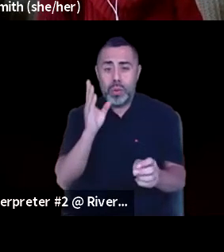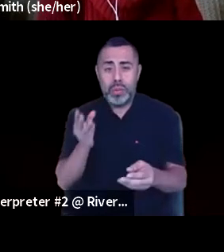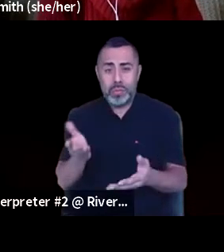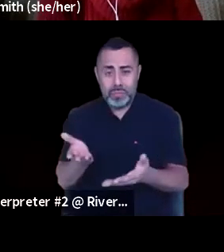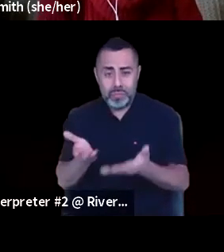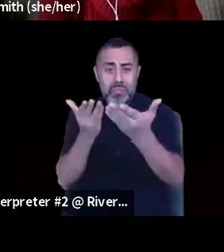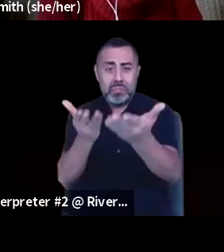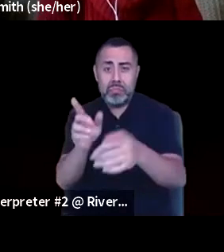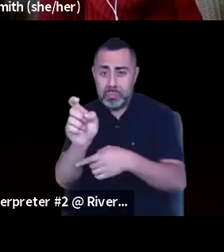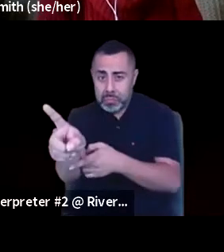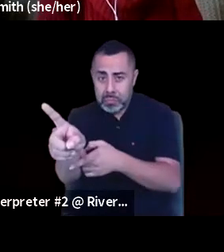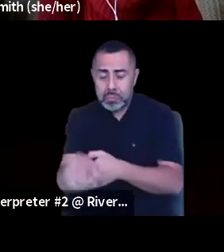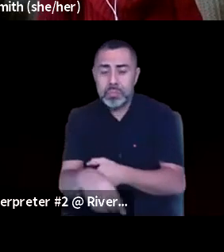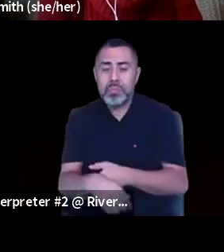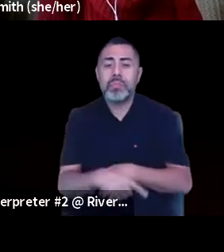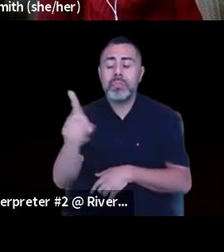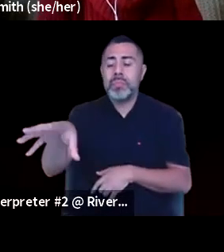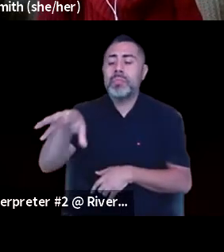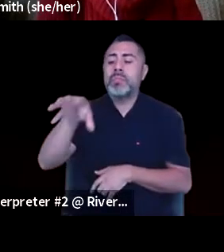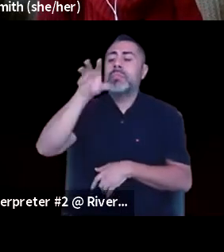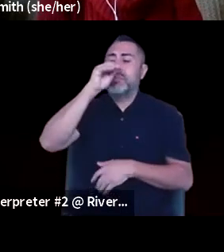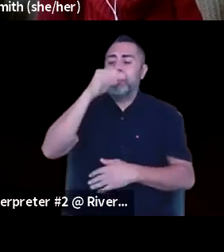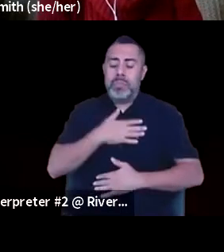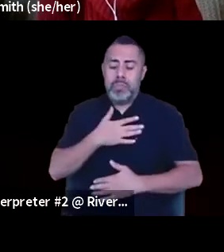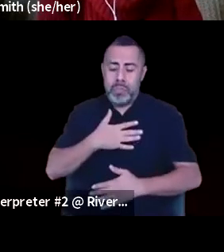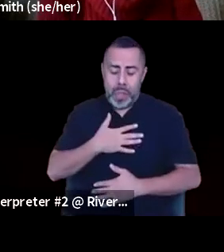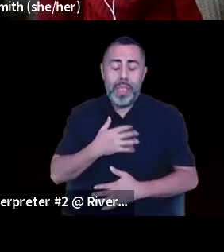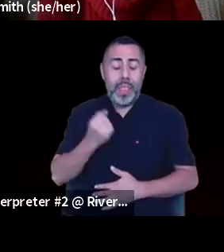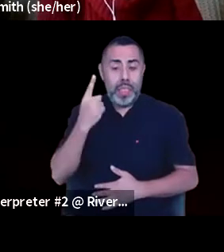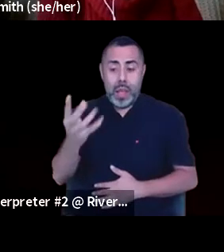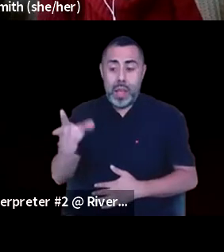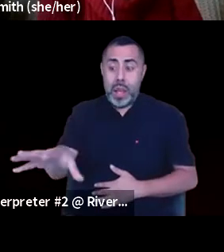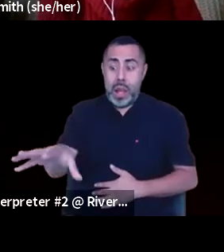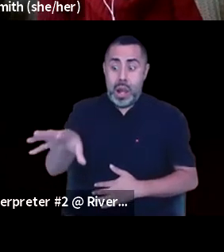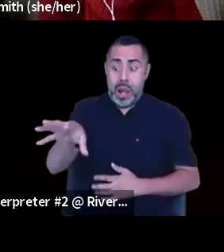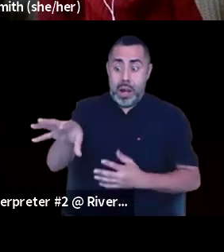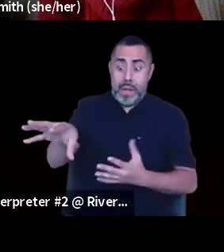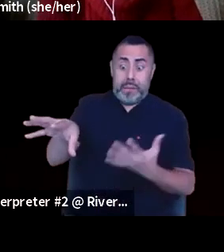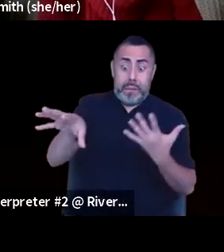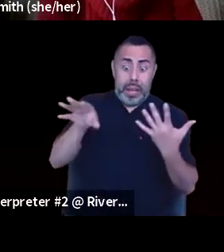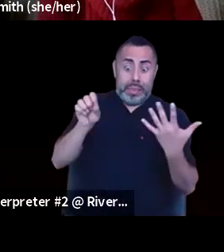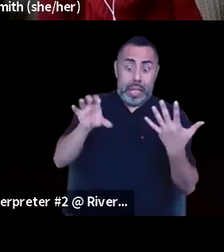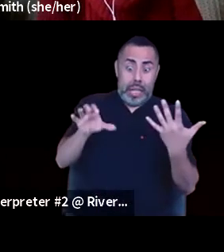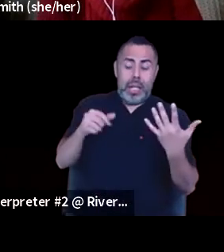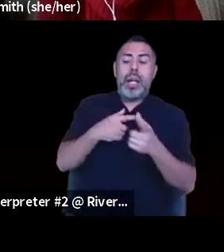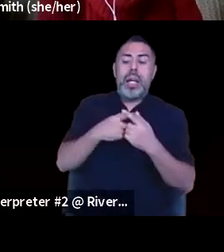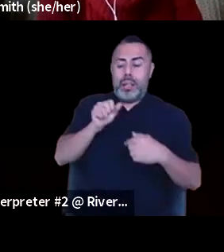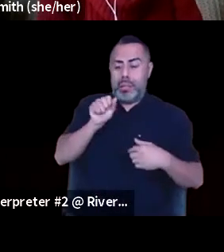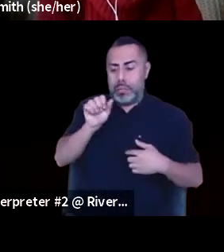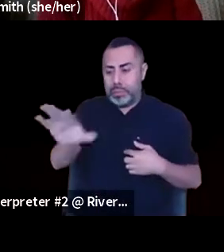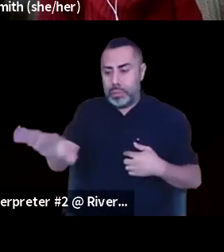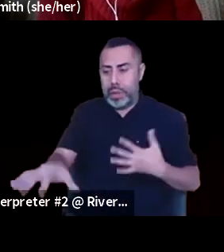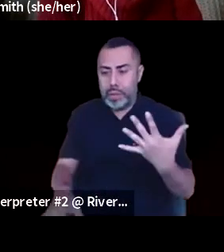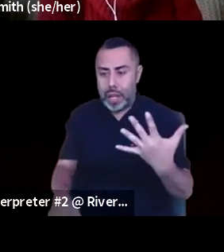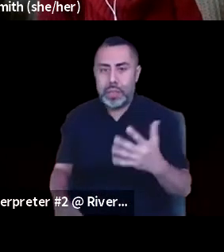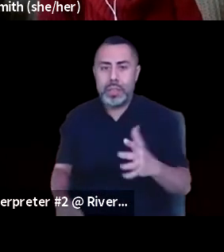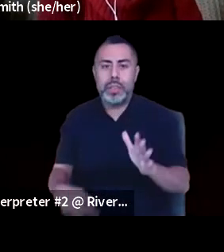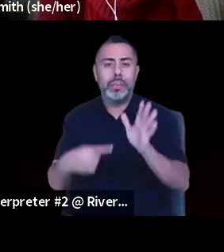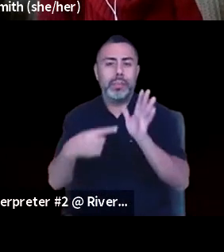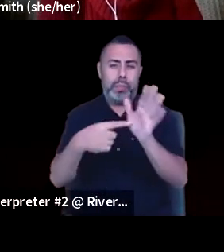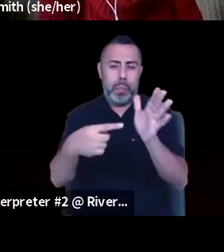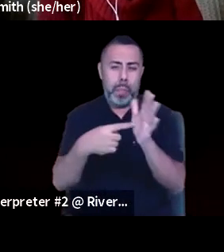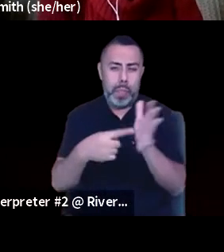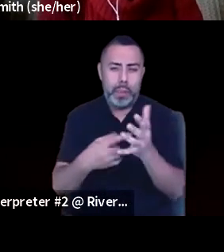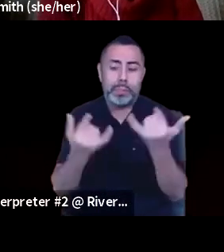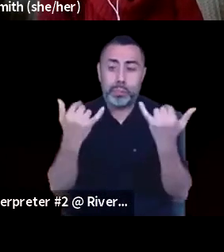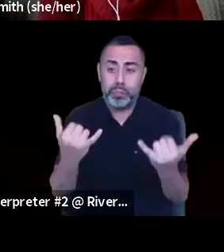five, hold five, exhale five. An example might be setting an intention right now, just as we're